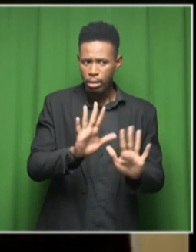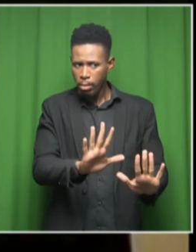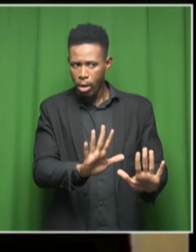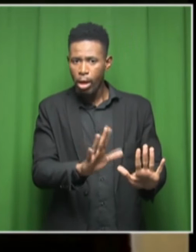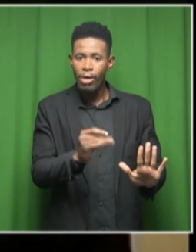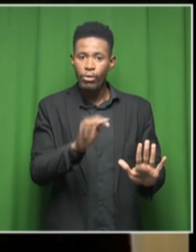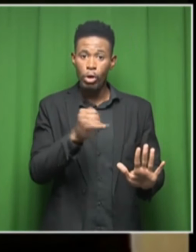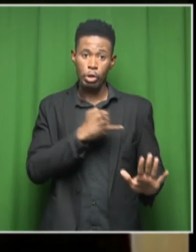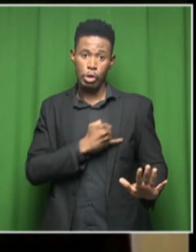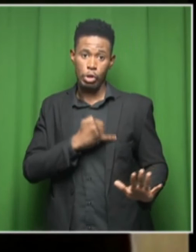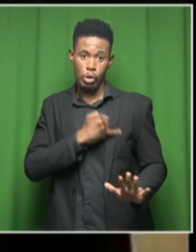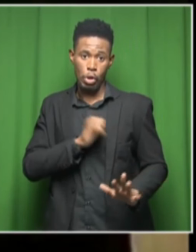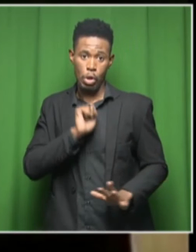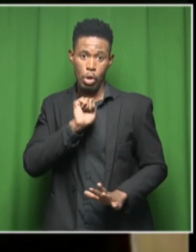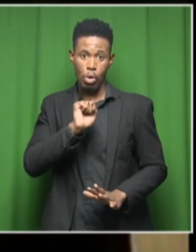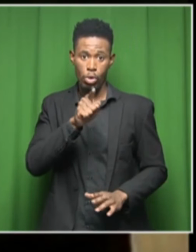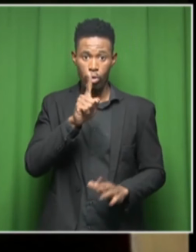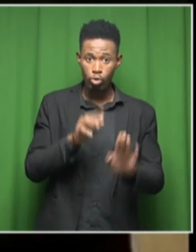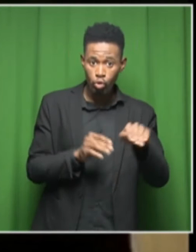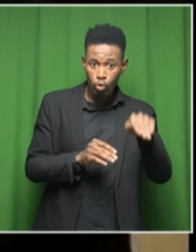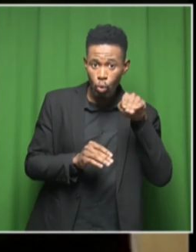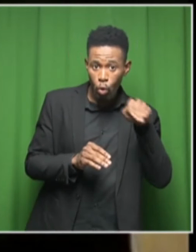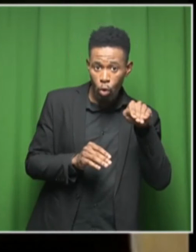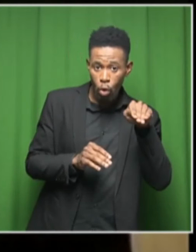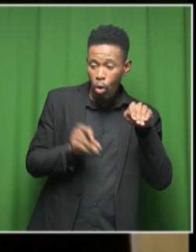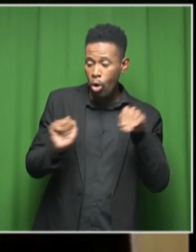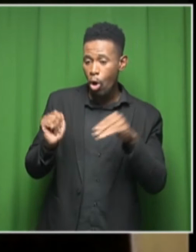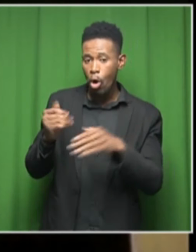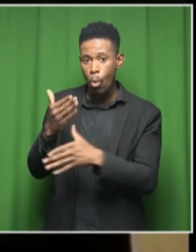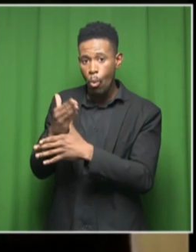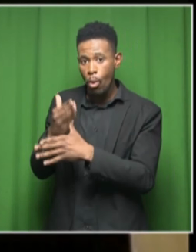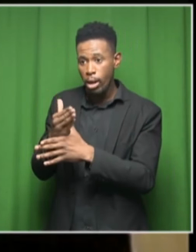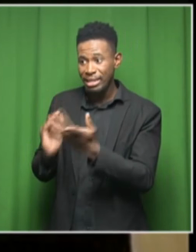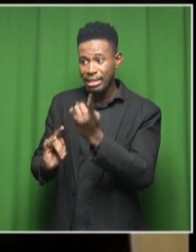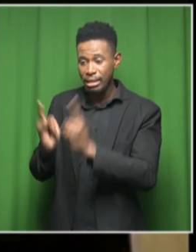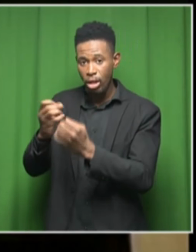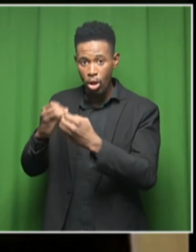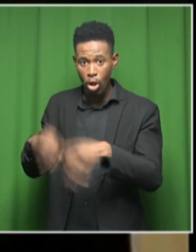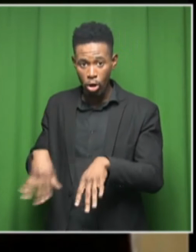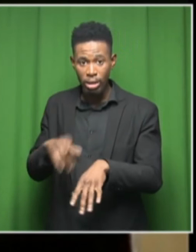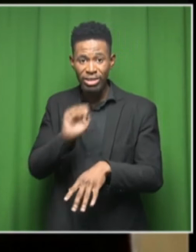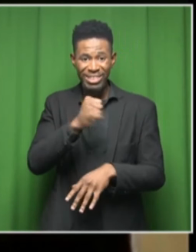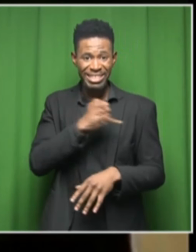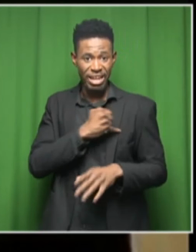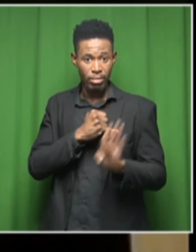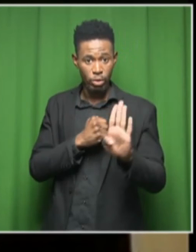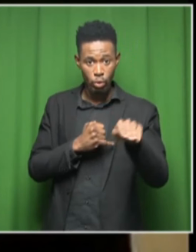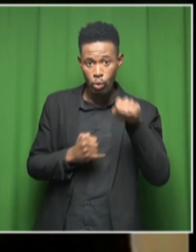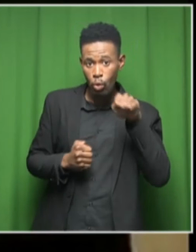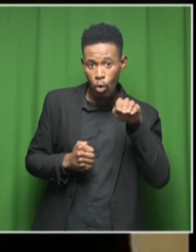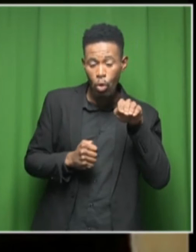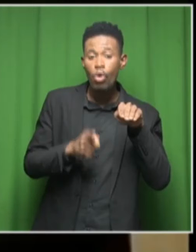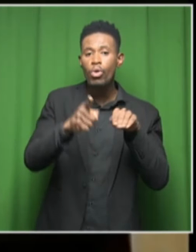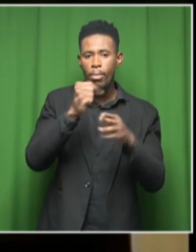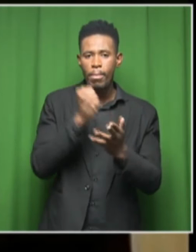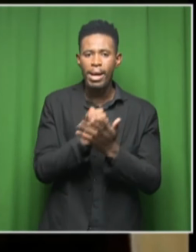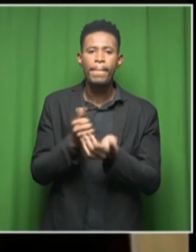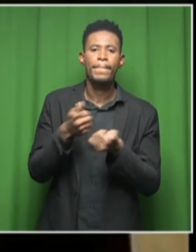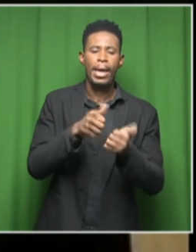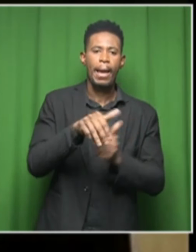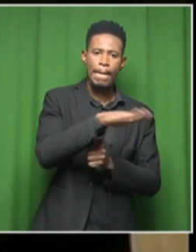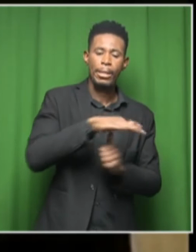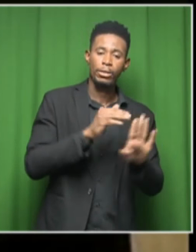your surname tells us that you are a Zulu, and you lose your job in town, you would have to return to Zululand.